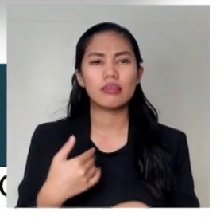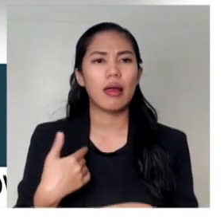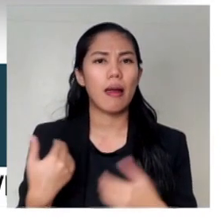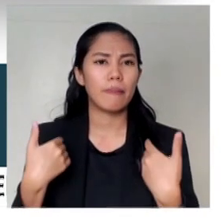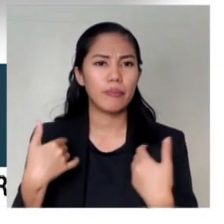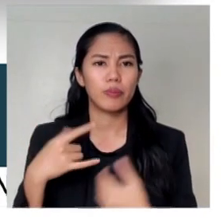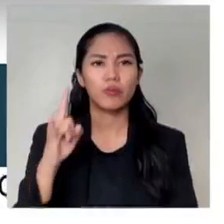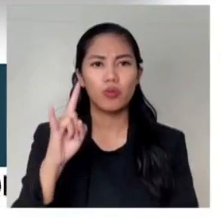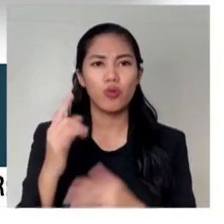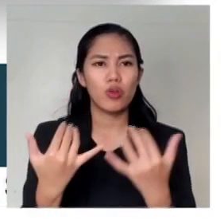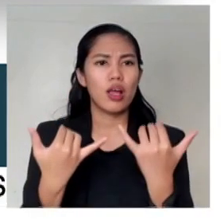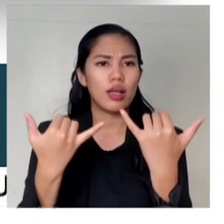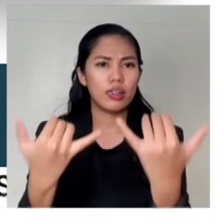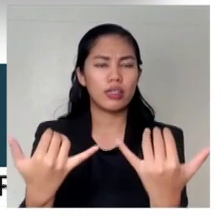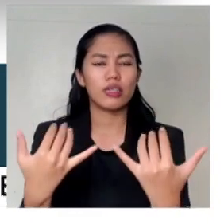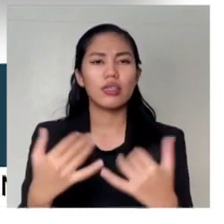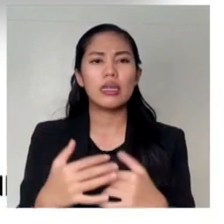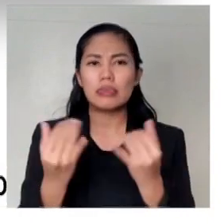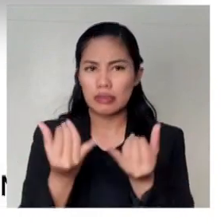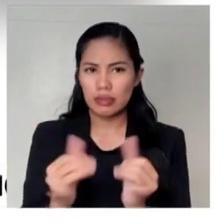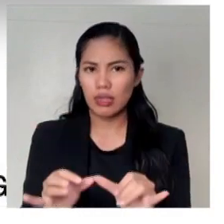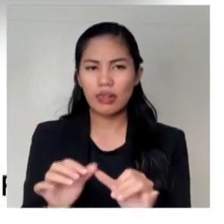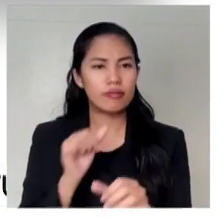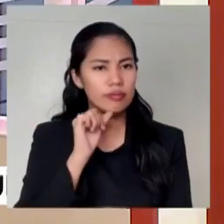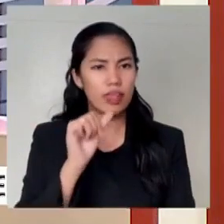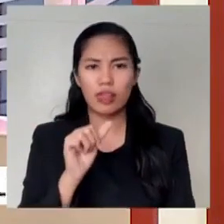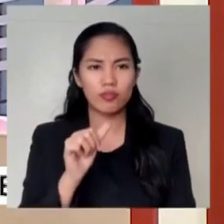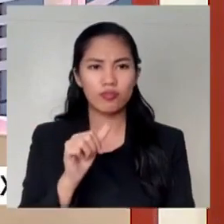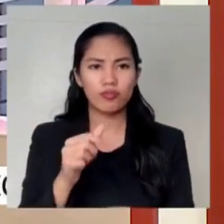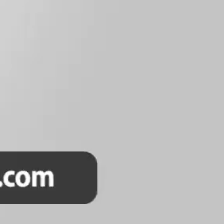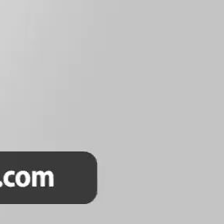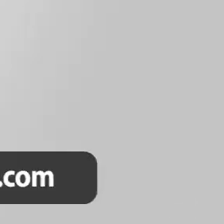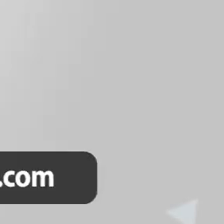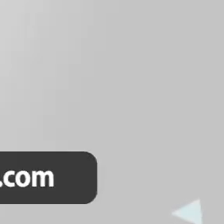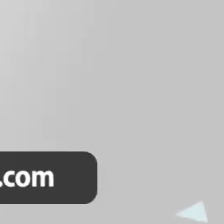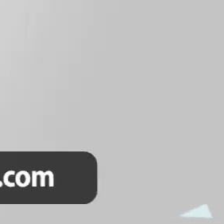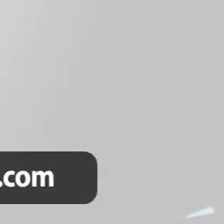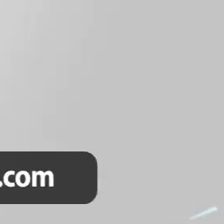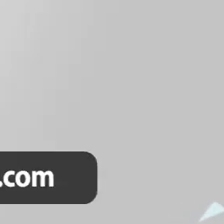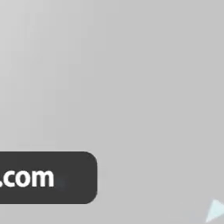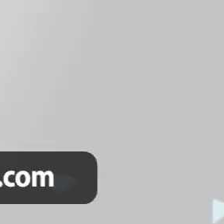of infection natin. China.